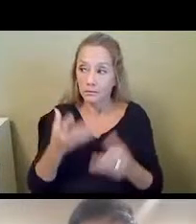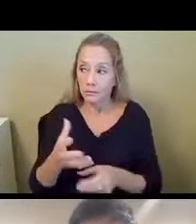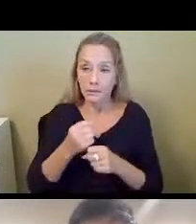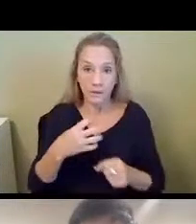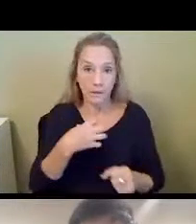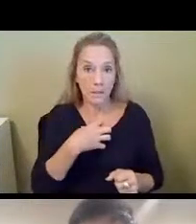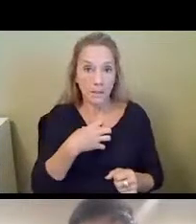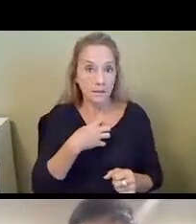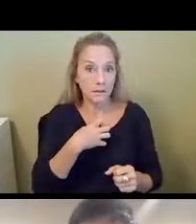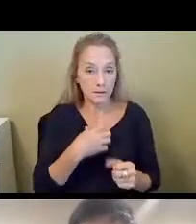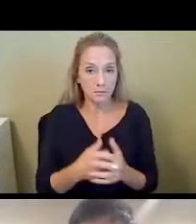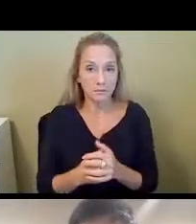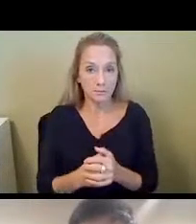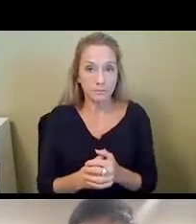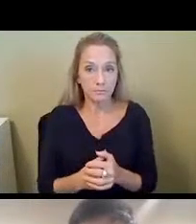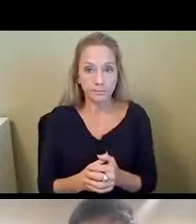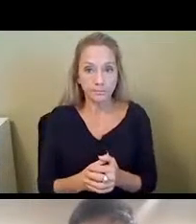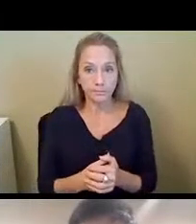mask.